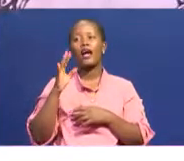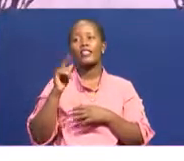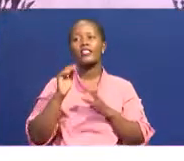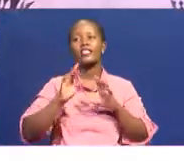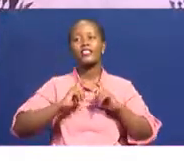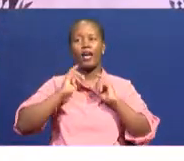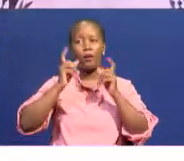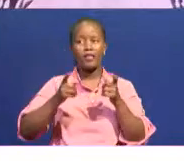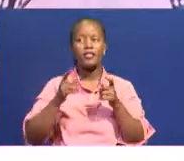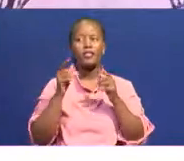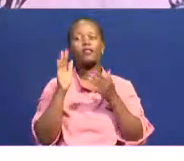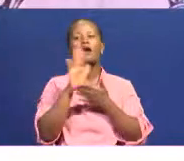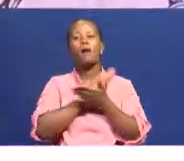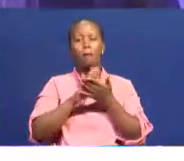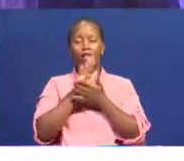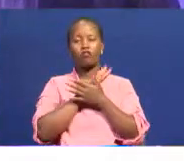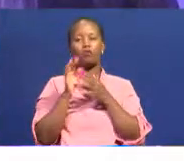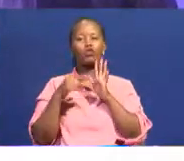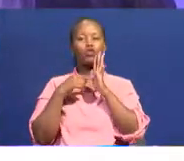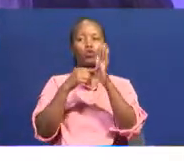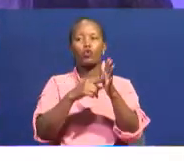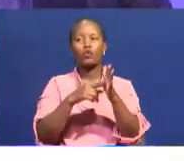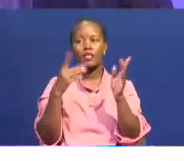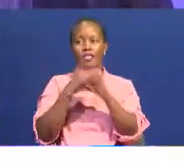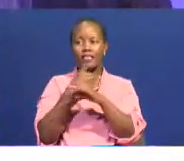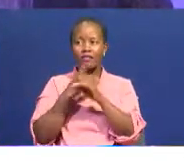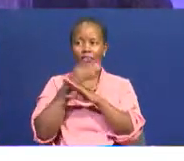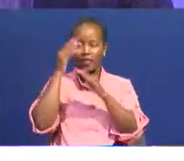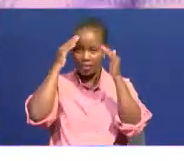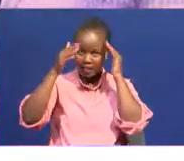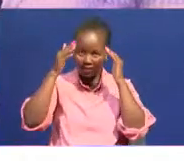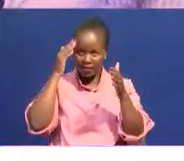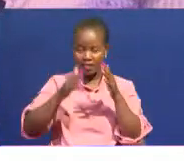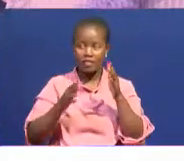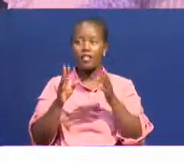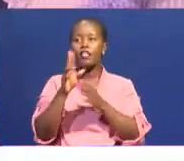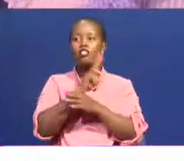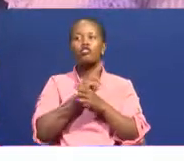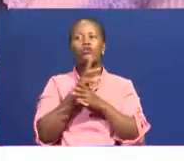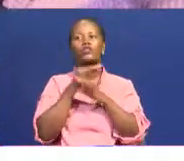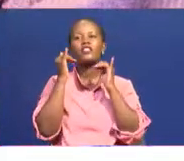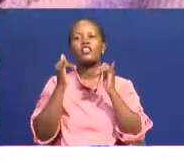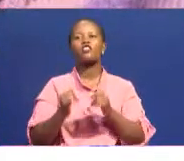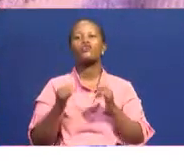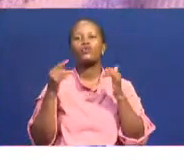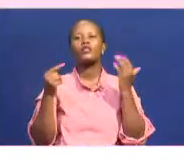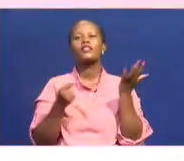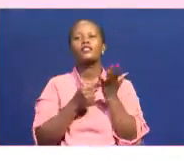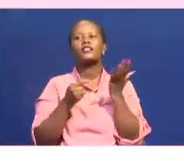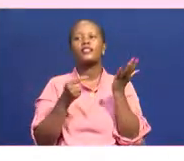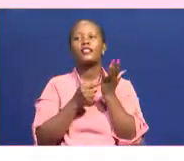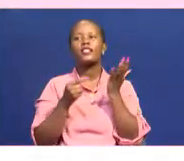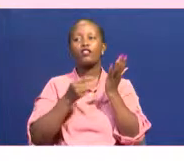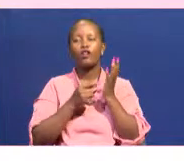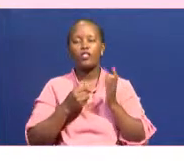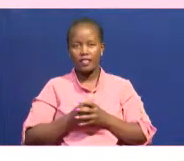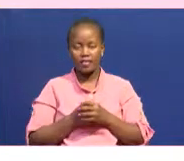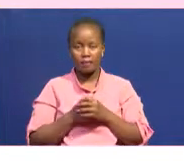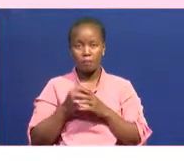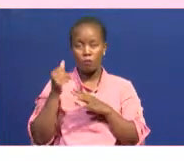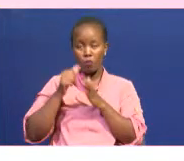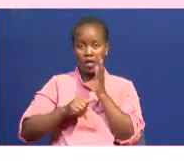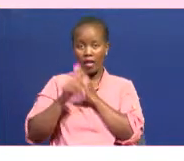for showcasing the latest innovations and creativity in embracing new technologies in the digital space. Under this